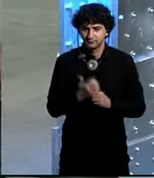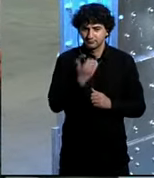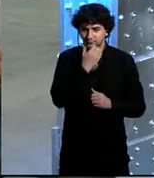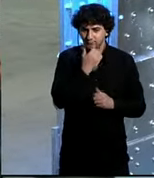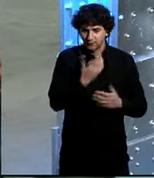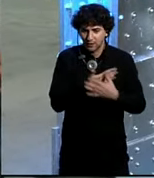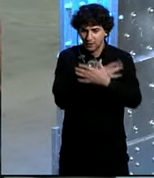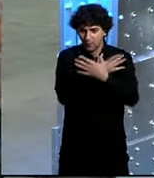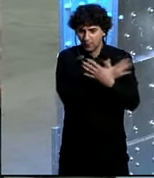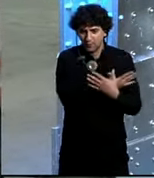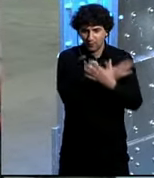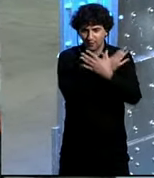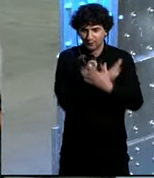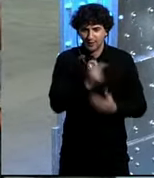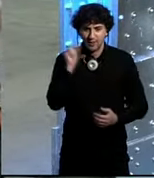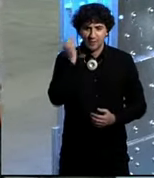universes around it. I mean,